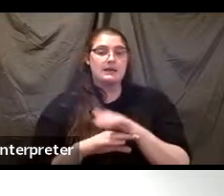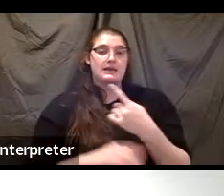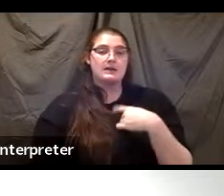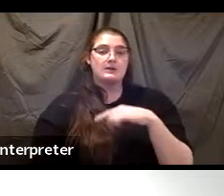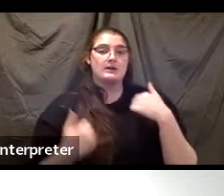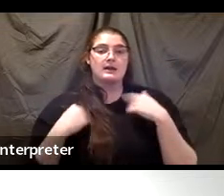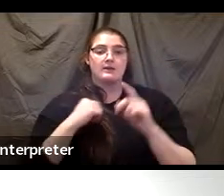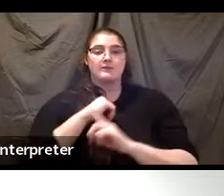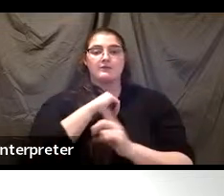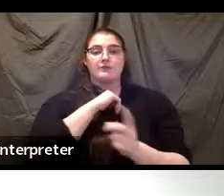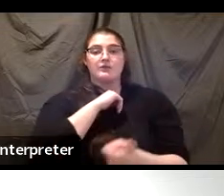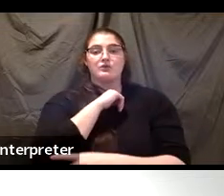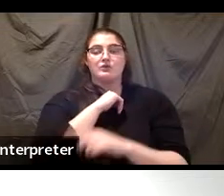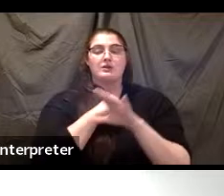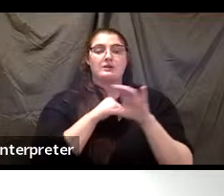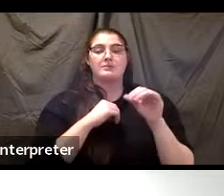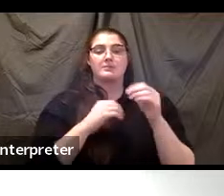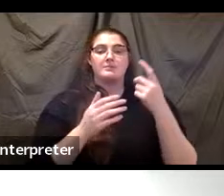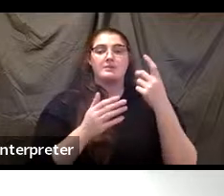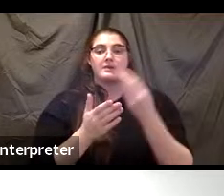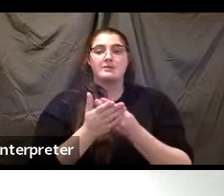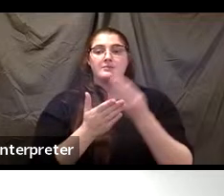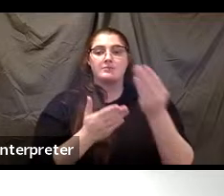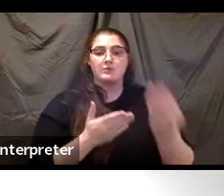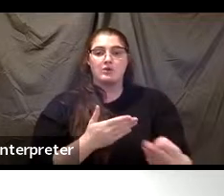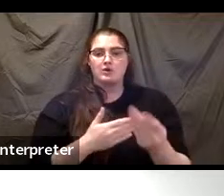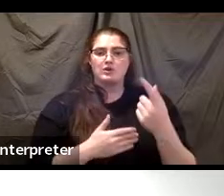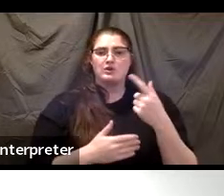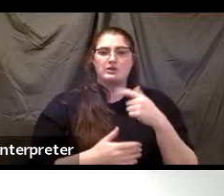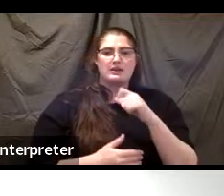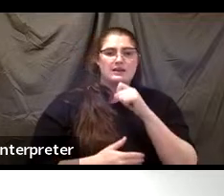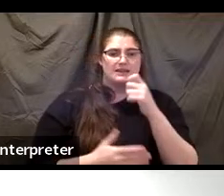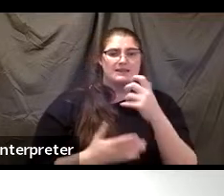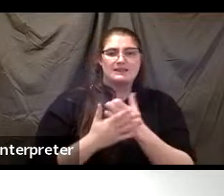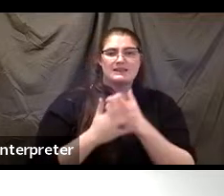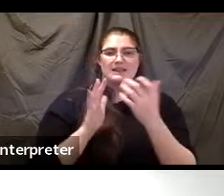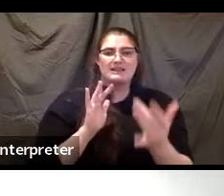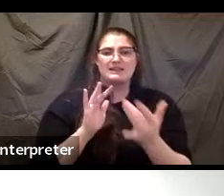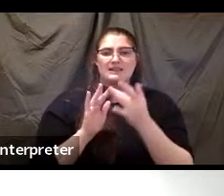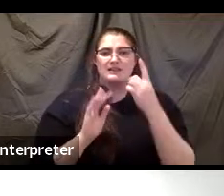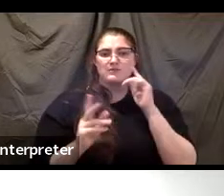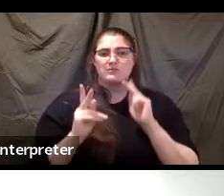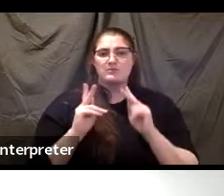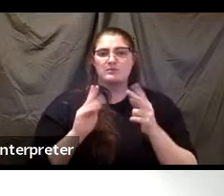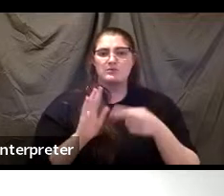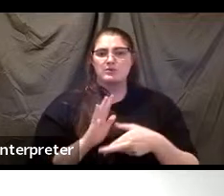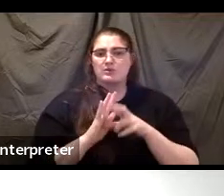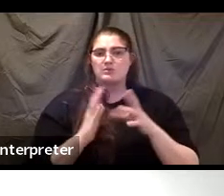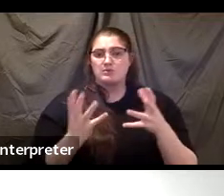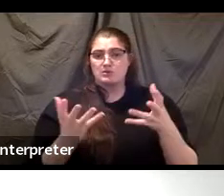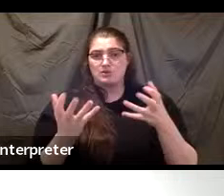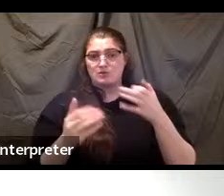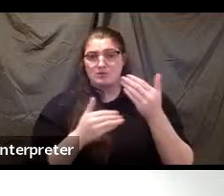a trash committee purchase. Commissioner Roblin, I didn't get the link in there for folks to review it, but do you want to move forward with this